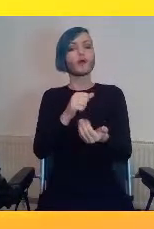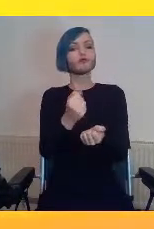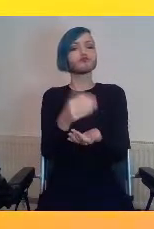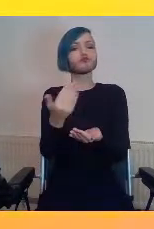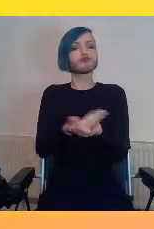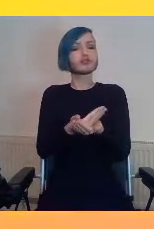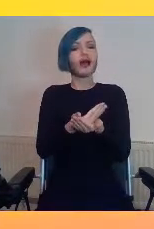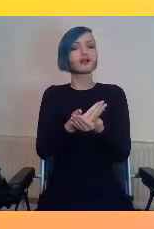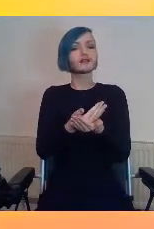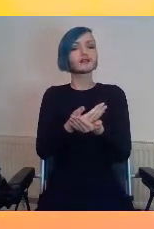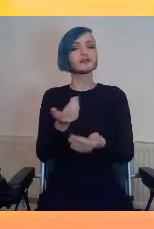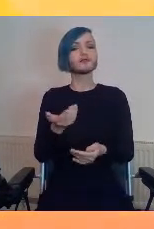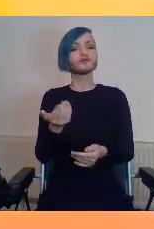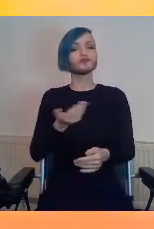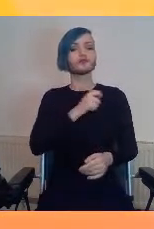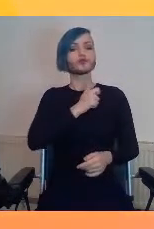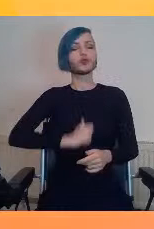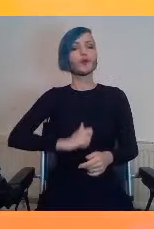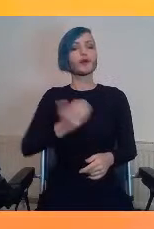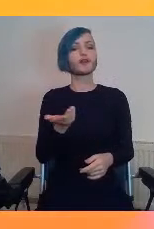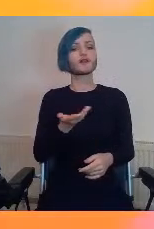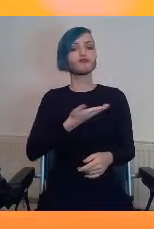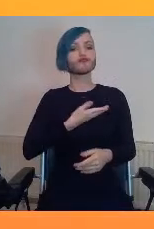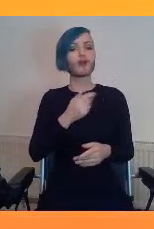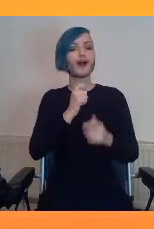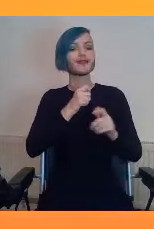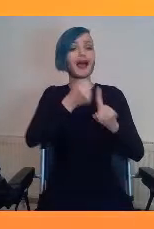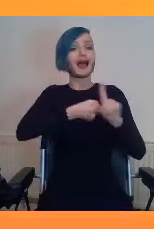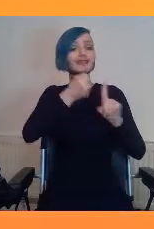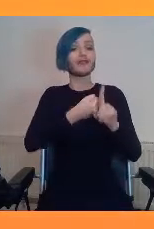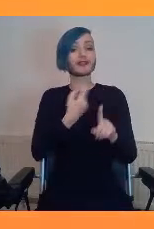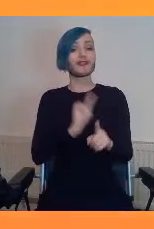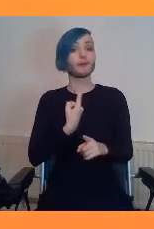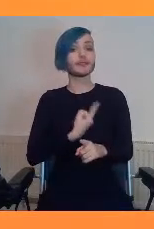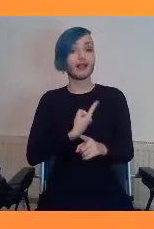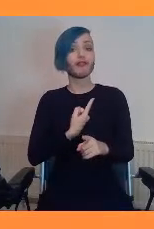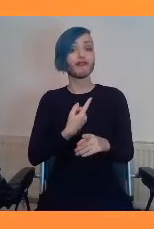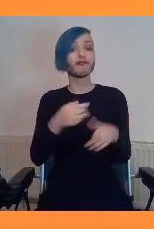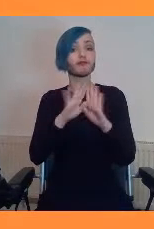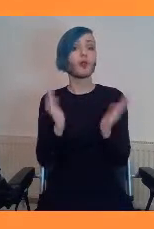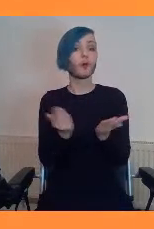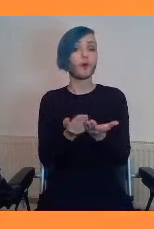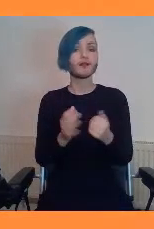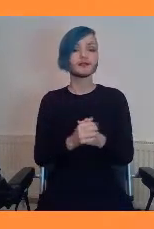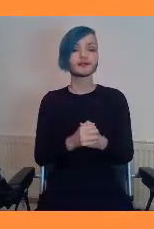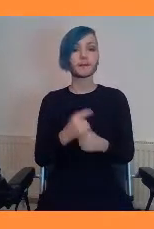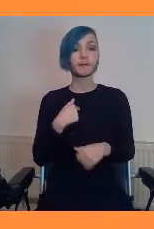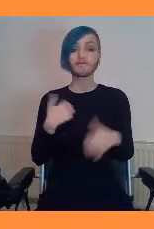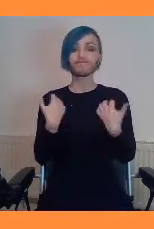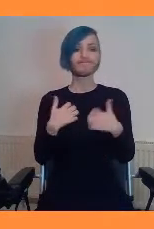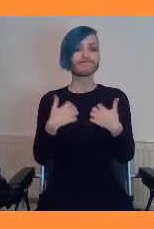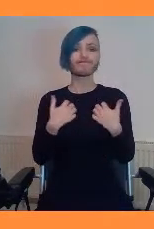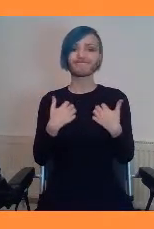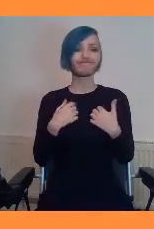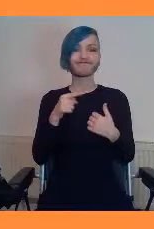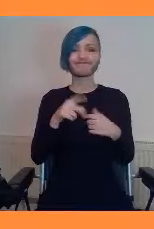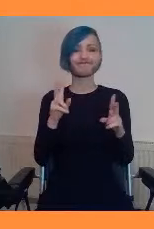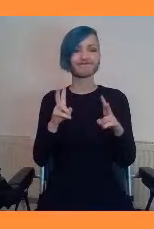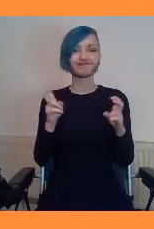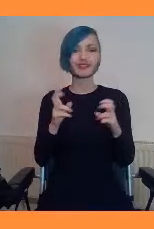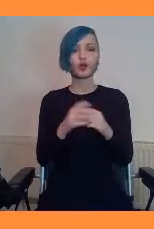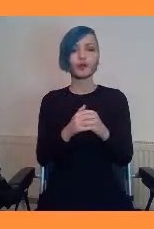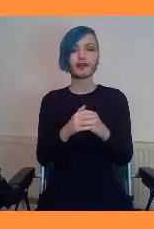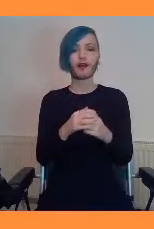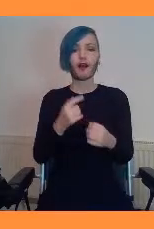for joining us this evening. We really appreciate it, and I'm personally very much looking forward to this to learn from